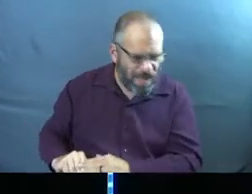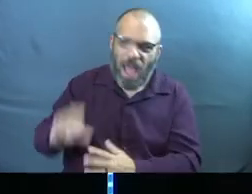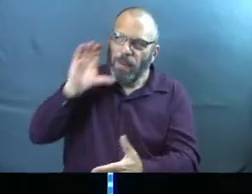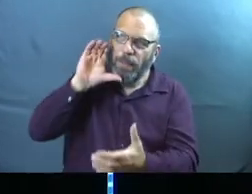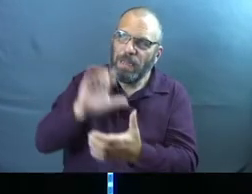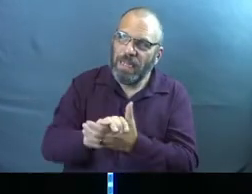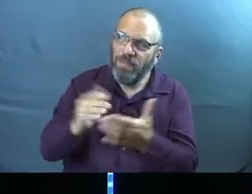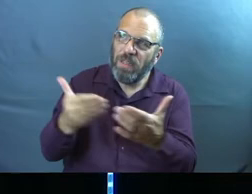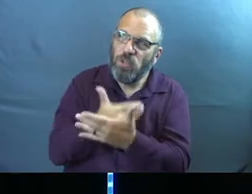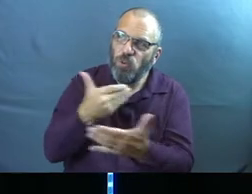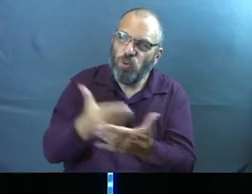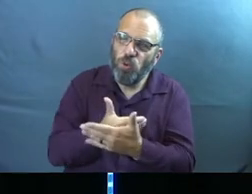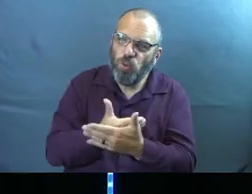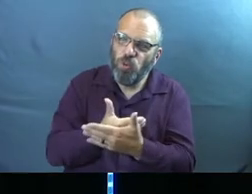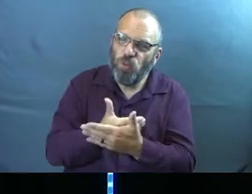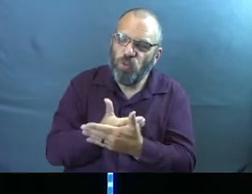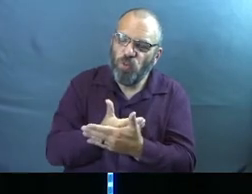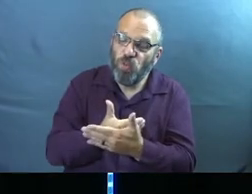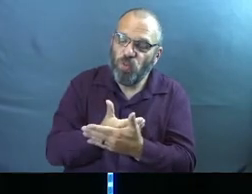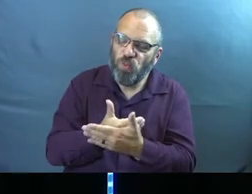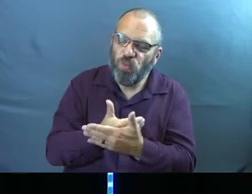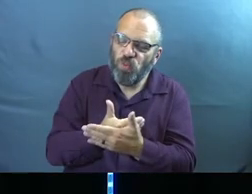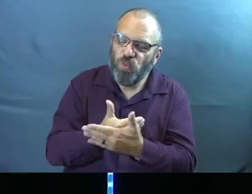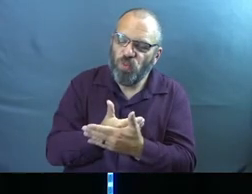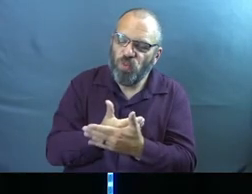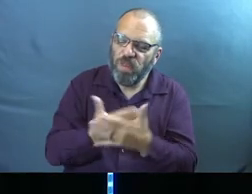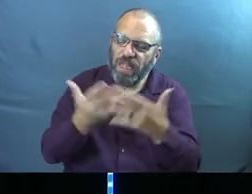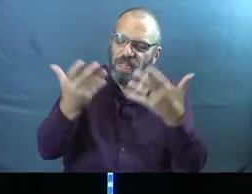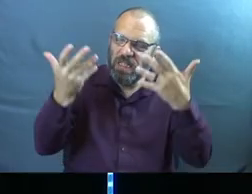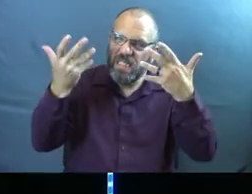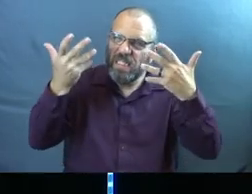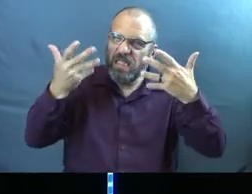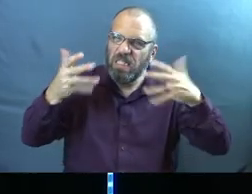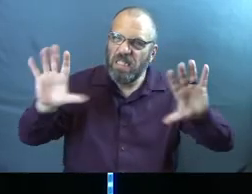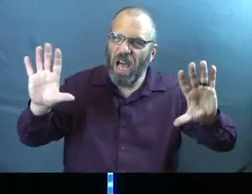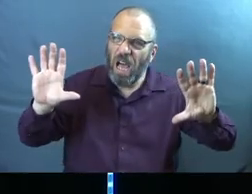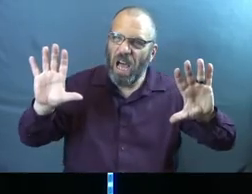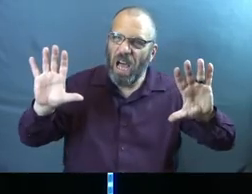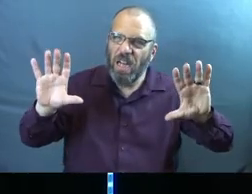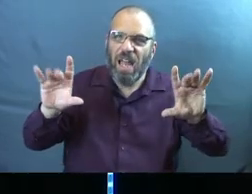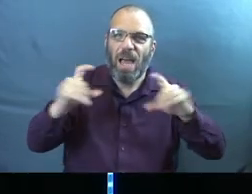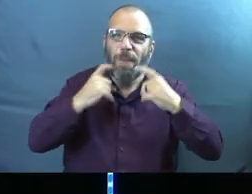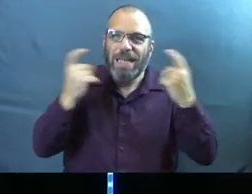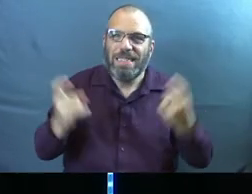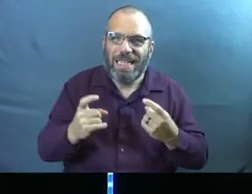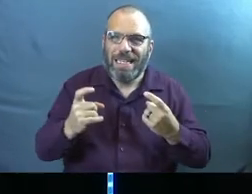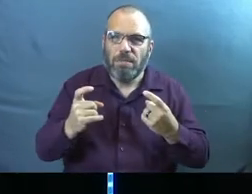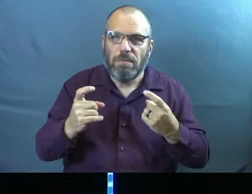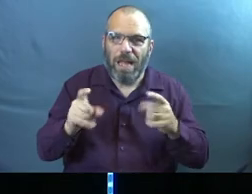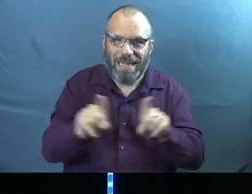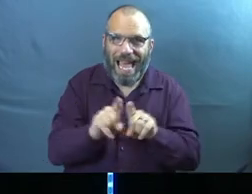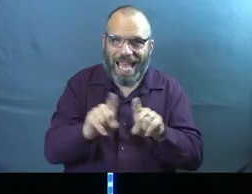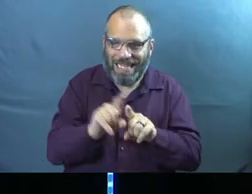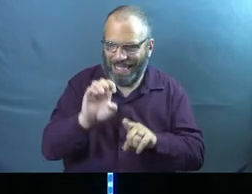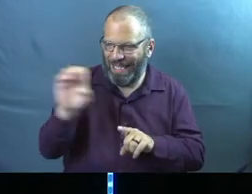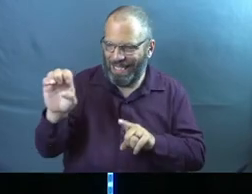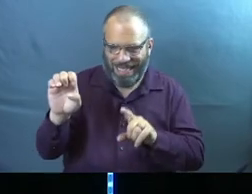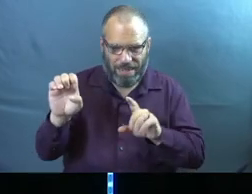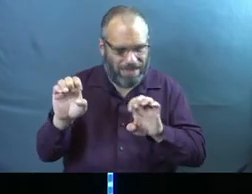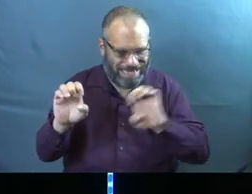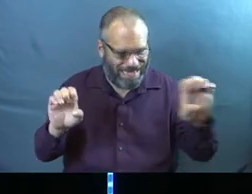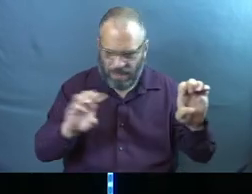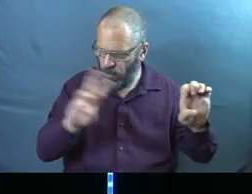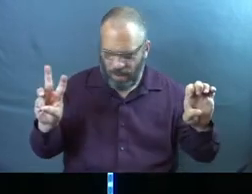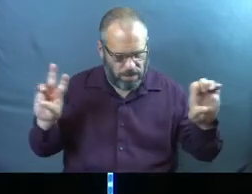I'm going to believe this new thing, that it's done. As far as the east is from the west, he has removed